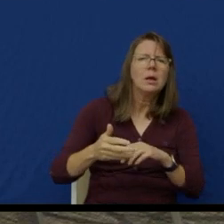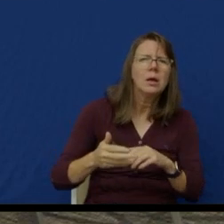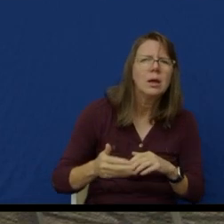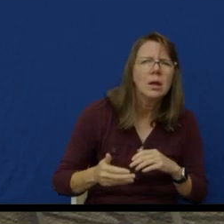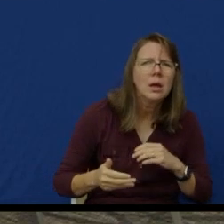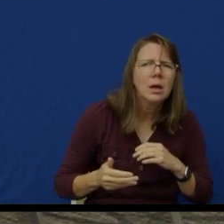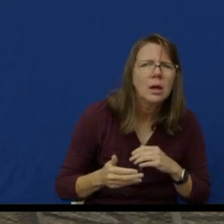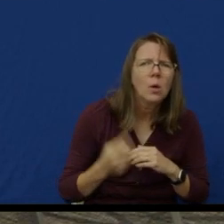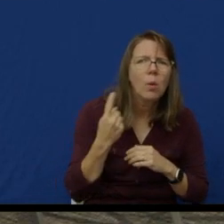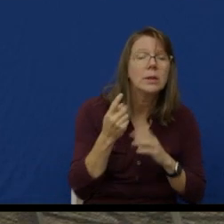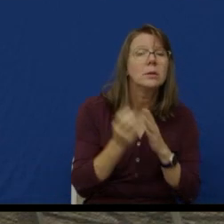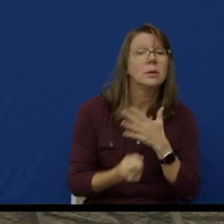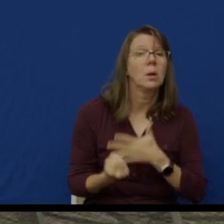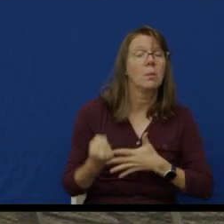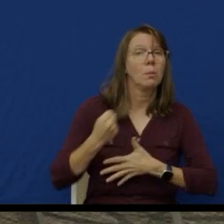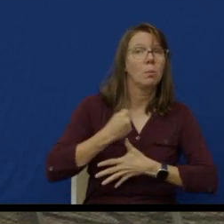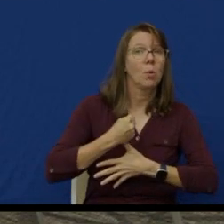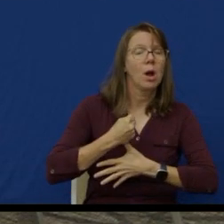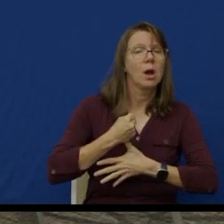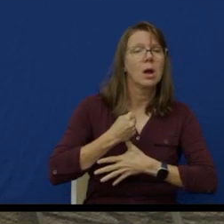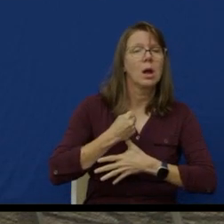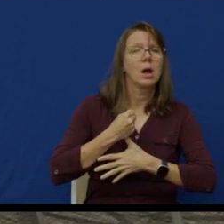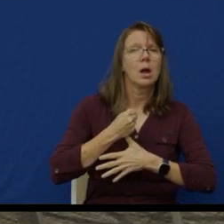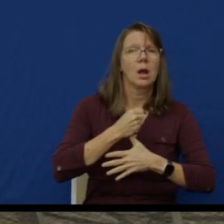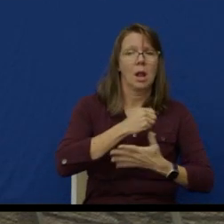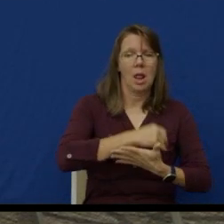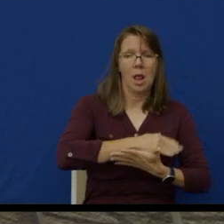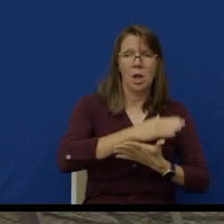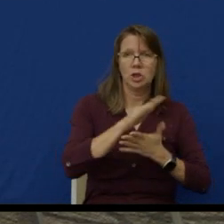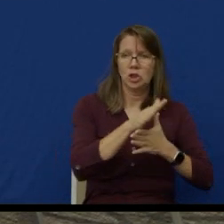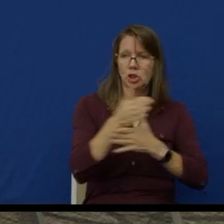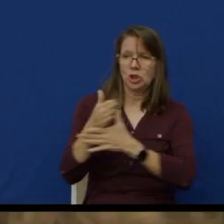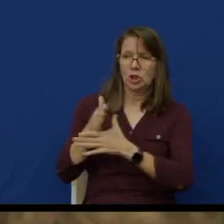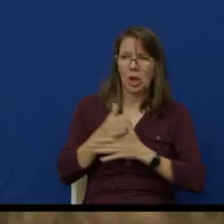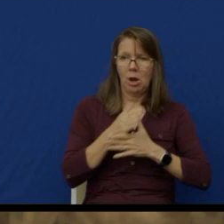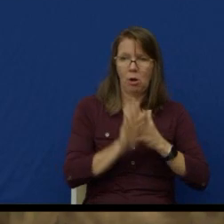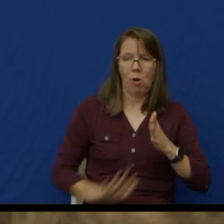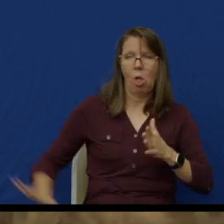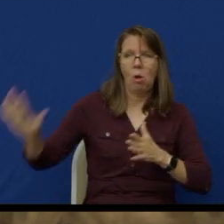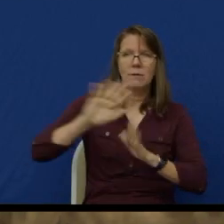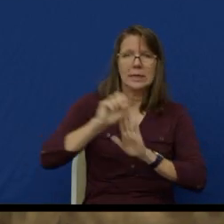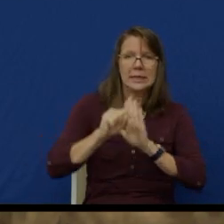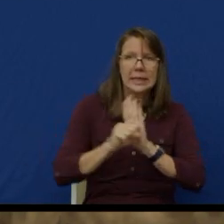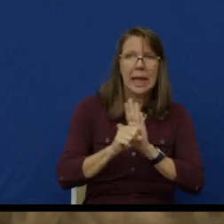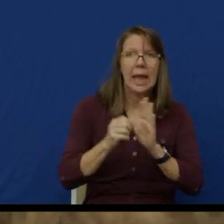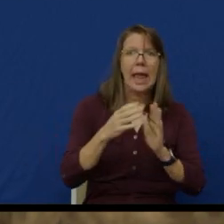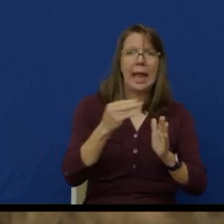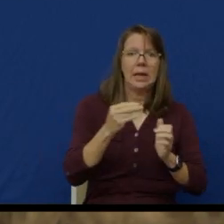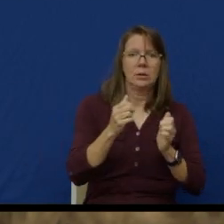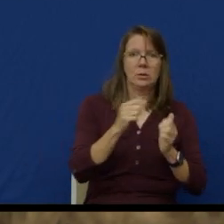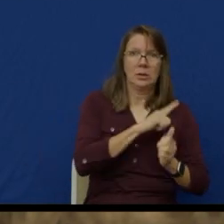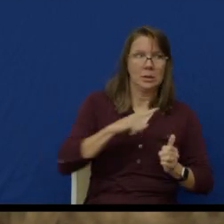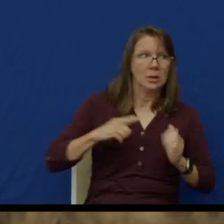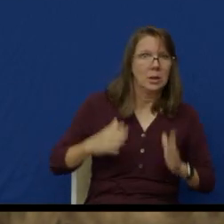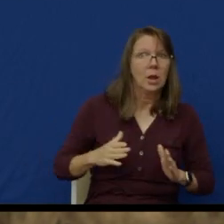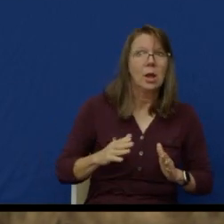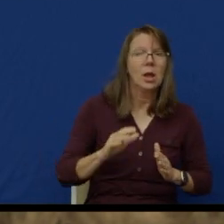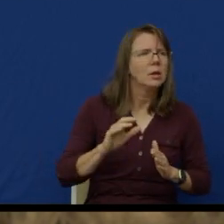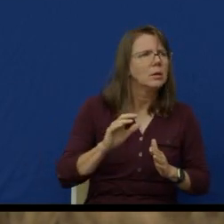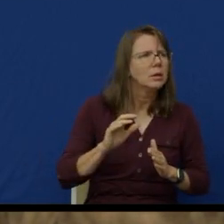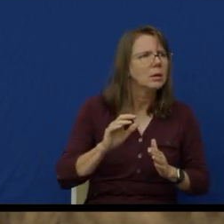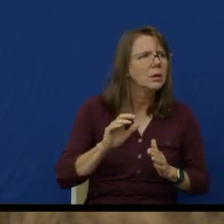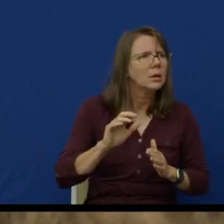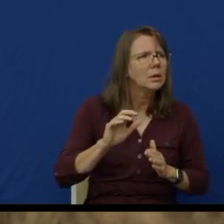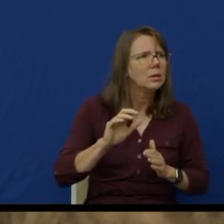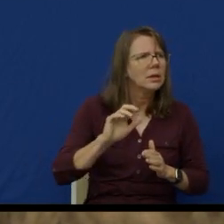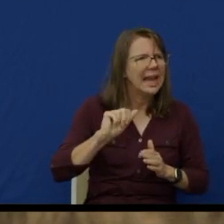priority that I think is shared across stakeholders, including a lot of folks in the legislature, in the General Assembly, and that's paid student teaching. So